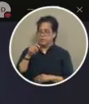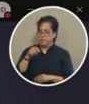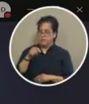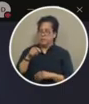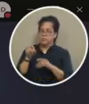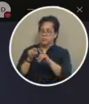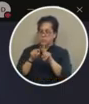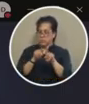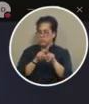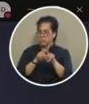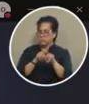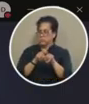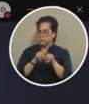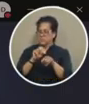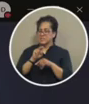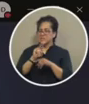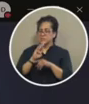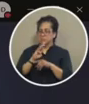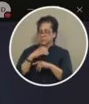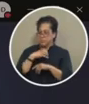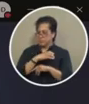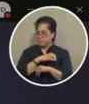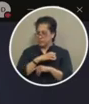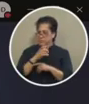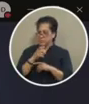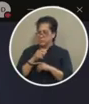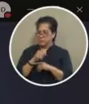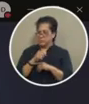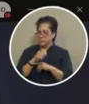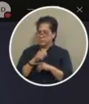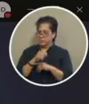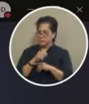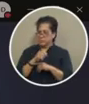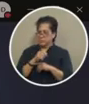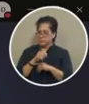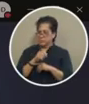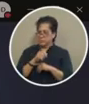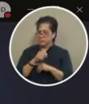was also approved by the subcommittee of the Parks and Recreation Advisory Board.